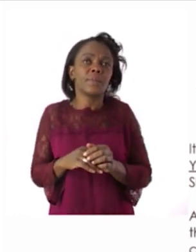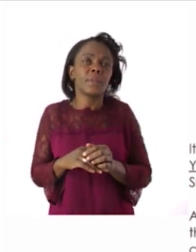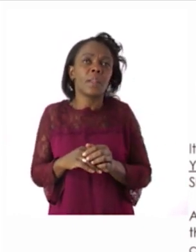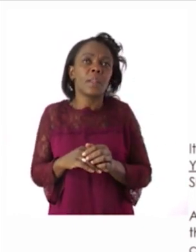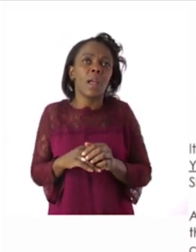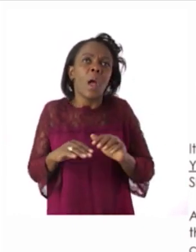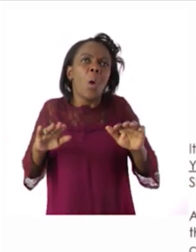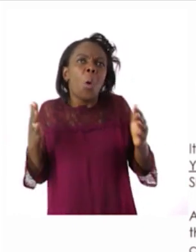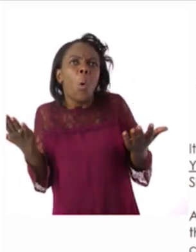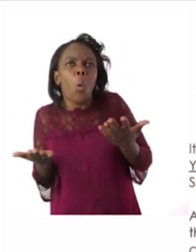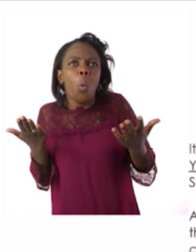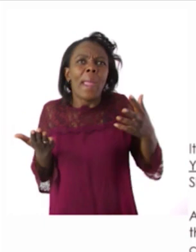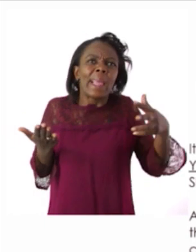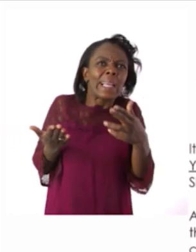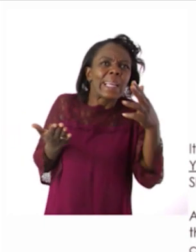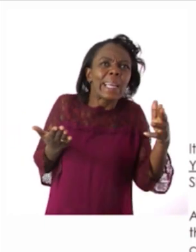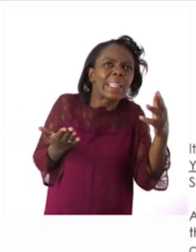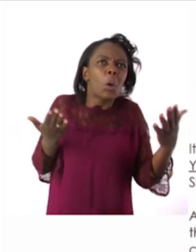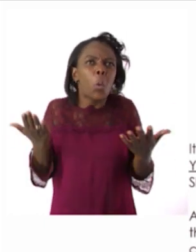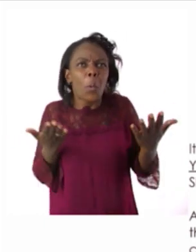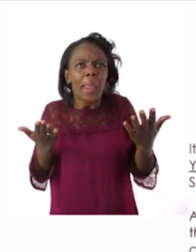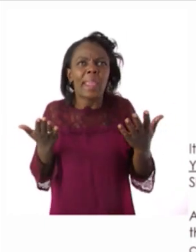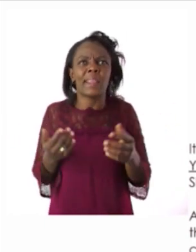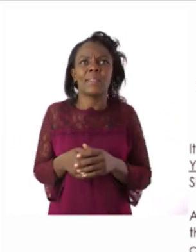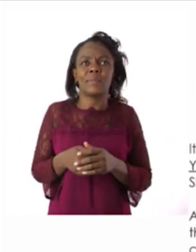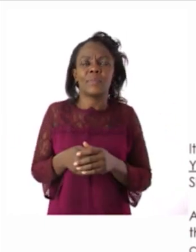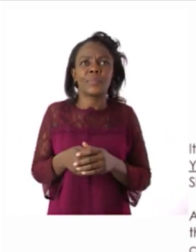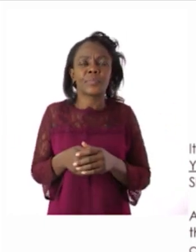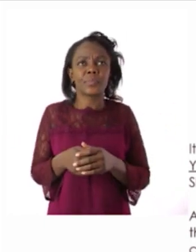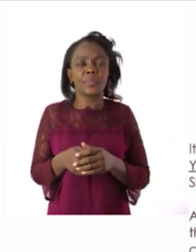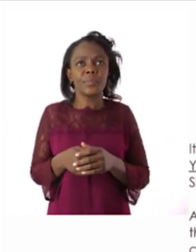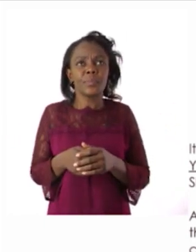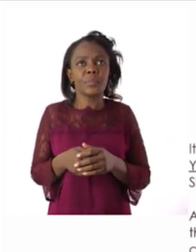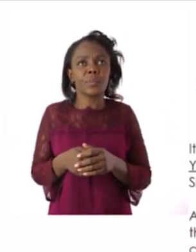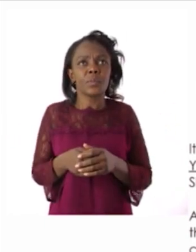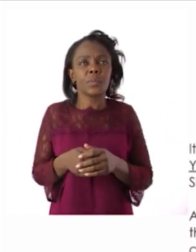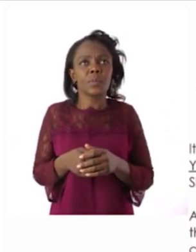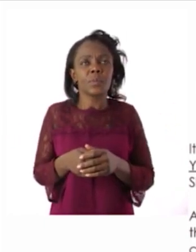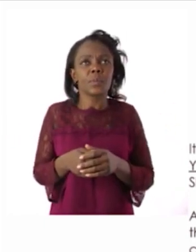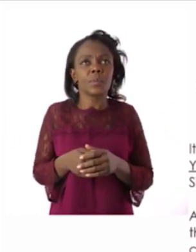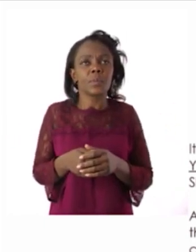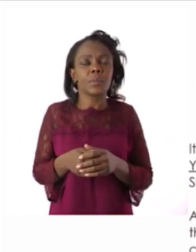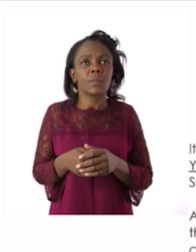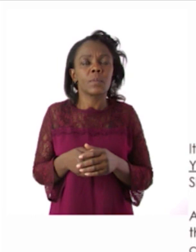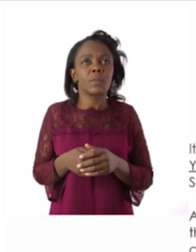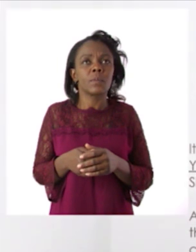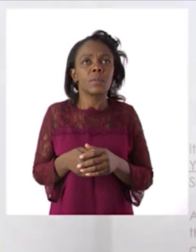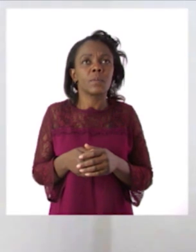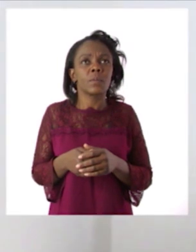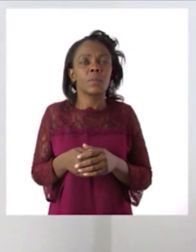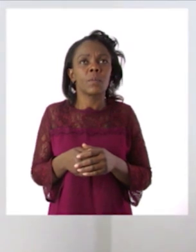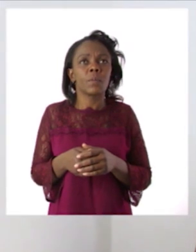supposed to cut this word to say this is 1 syllable, that is another syllable, that is another syllable? By dividing